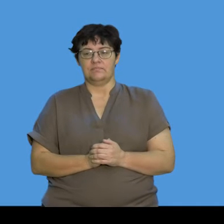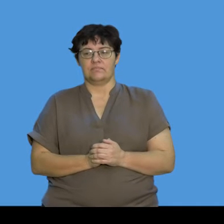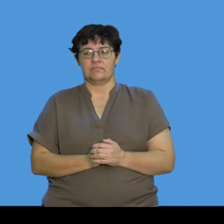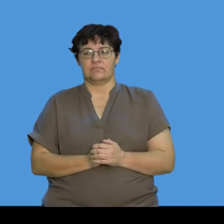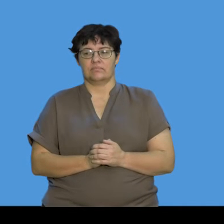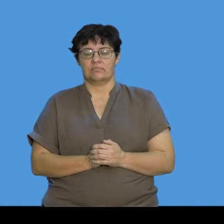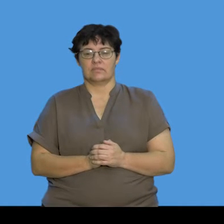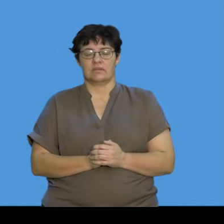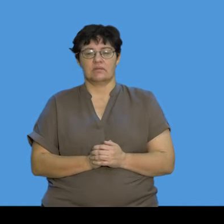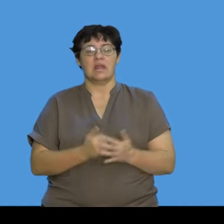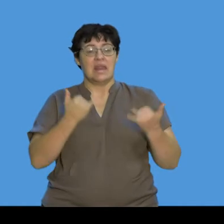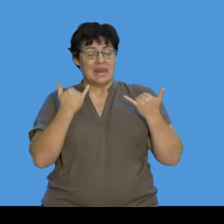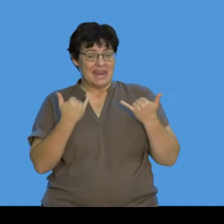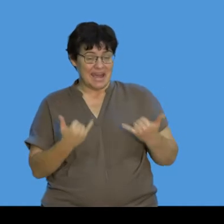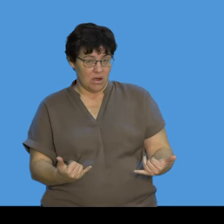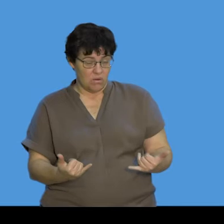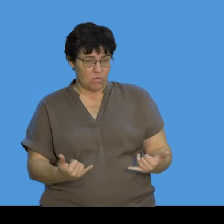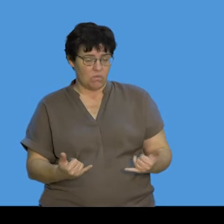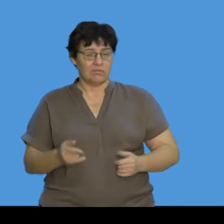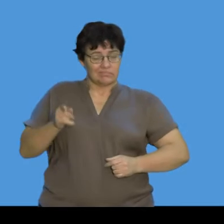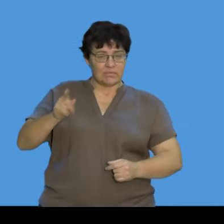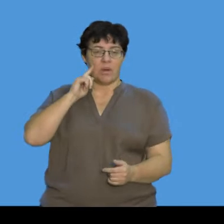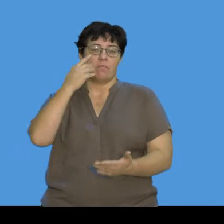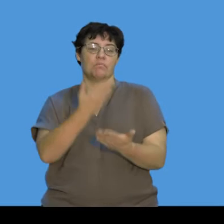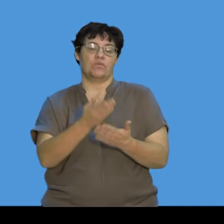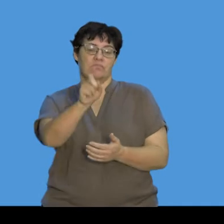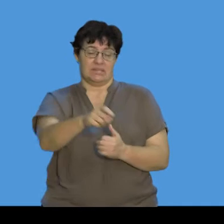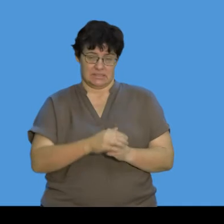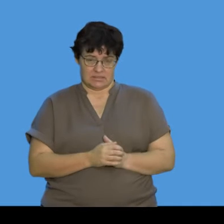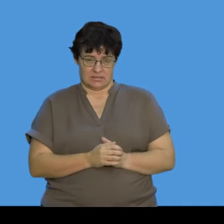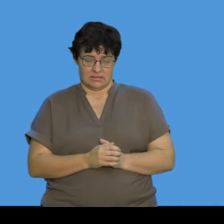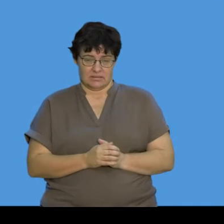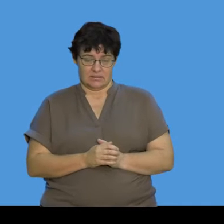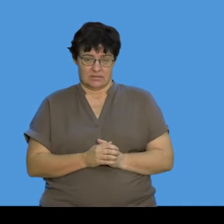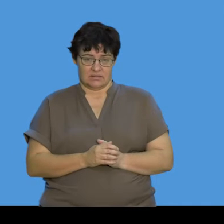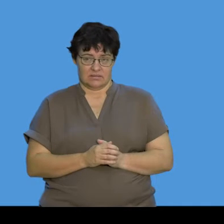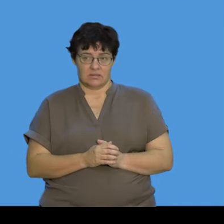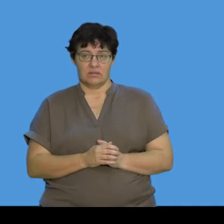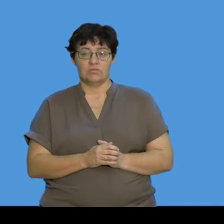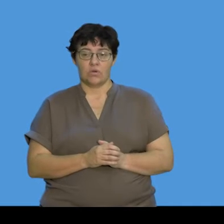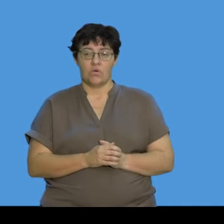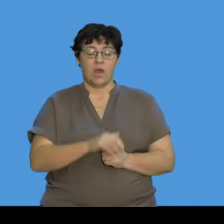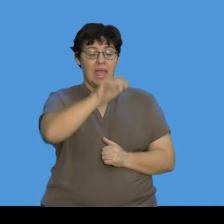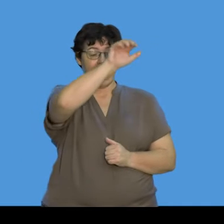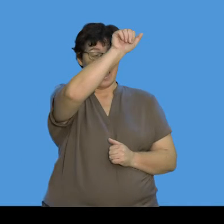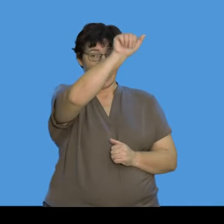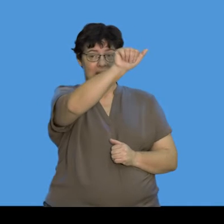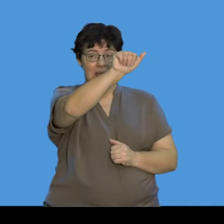be, we then need to try and prove that this triangle AEC,